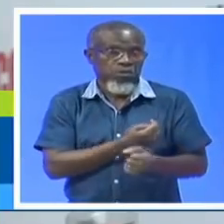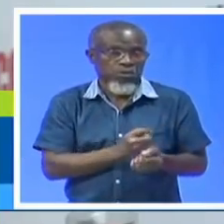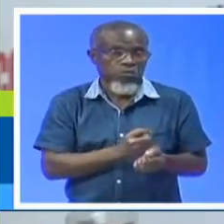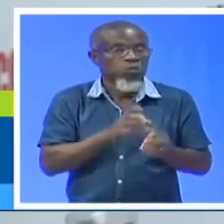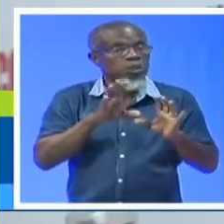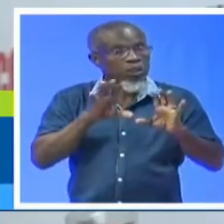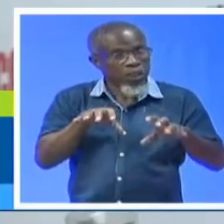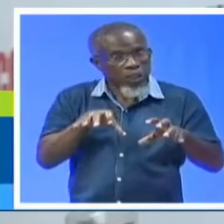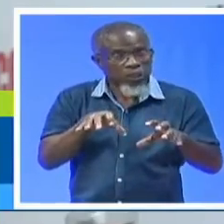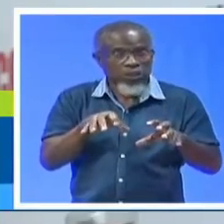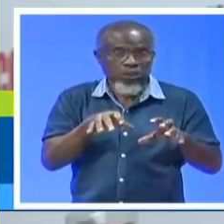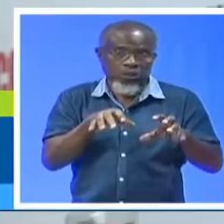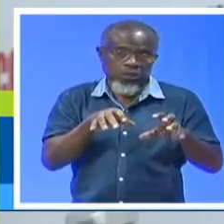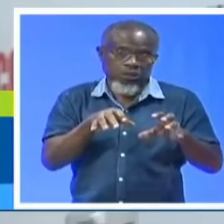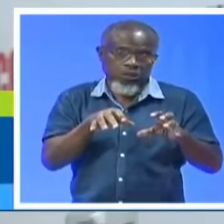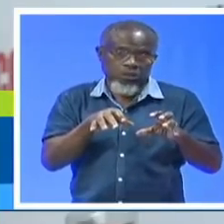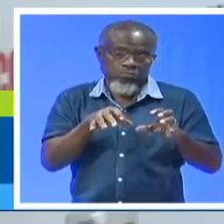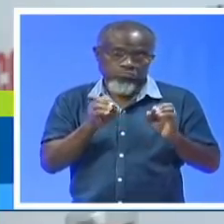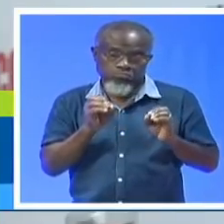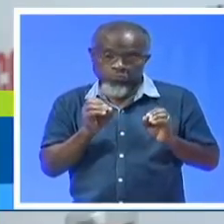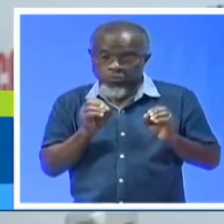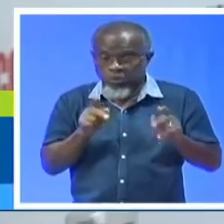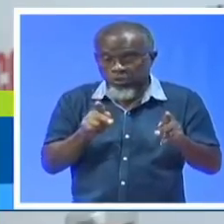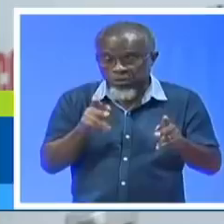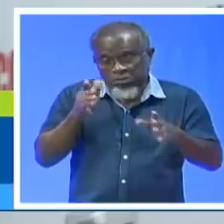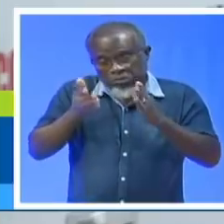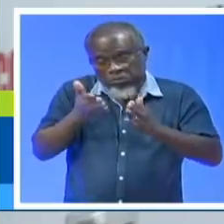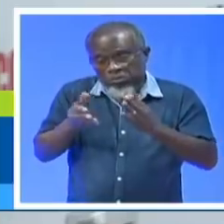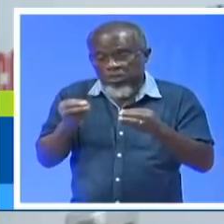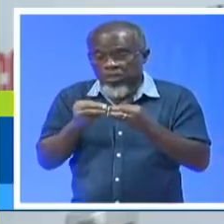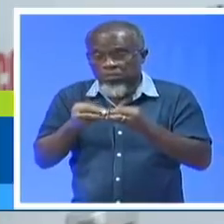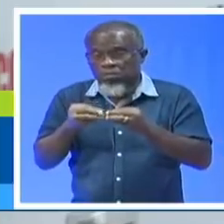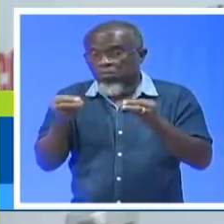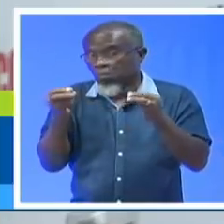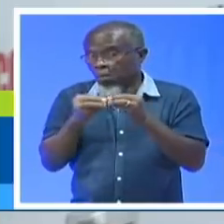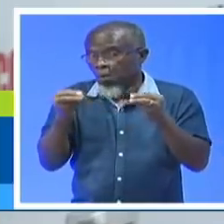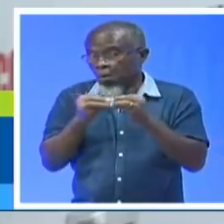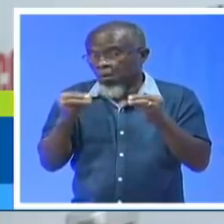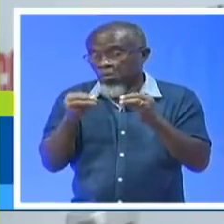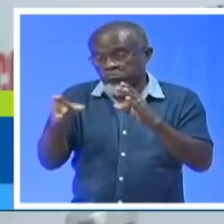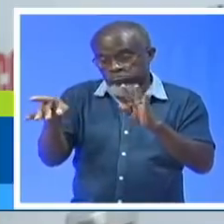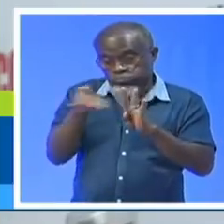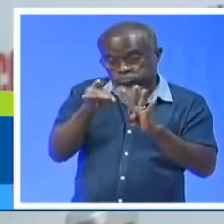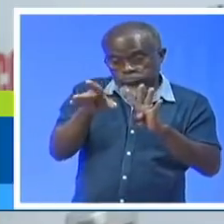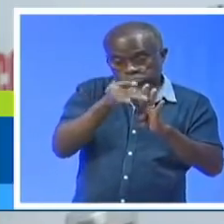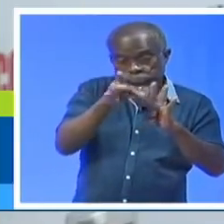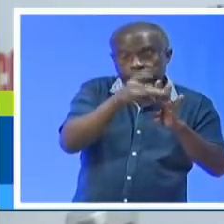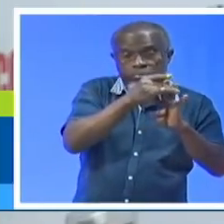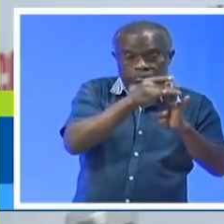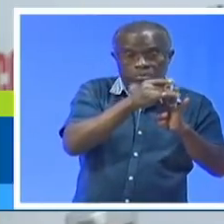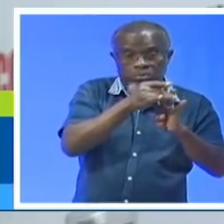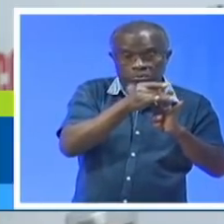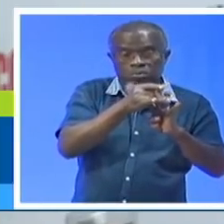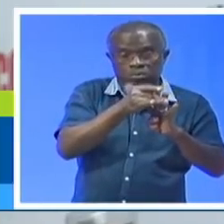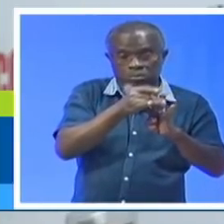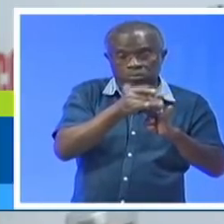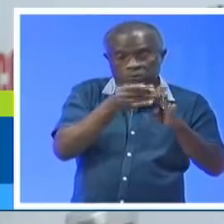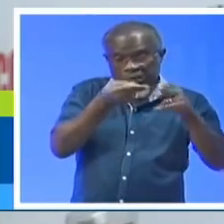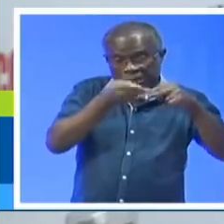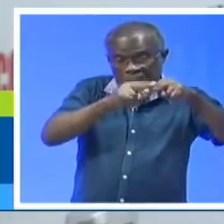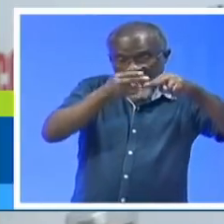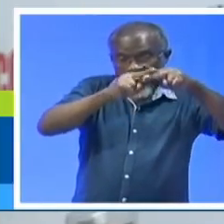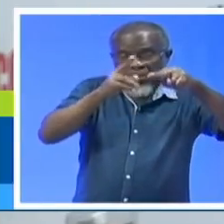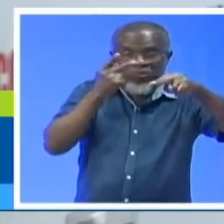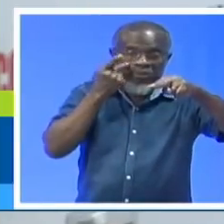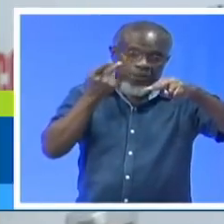potential for another surge of equal or greater proportions than the ones that we've seen so far. And we do want